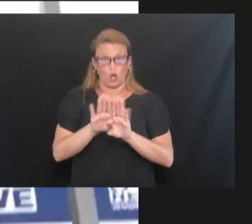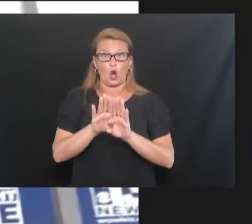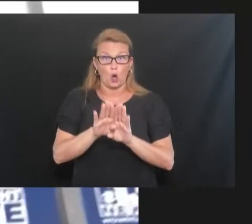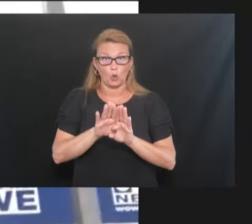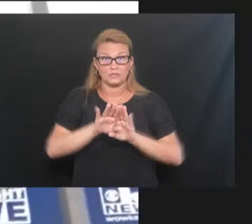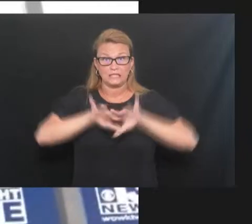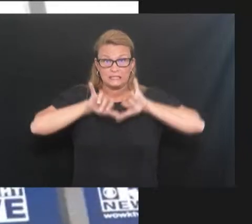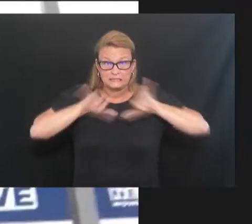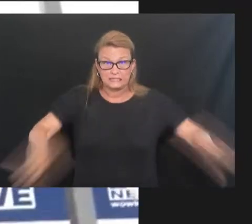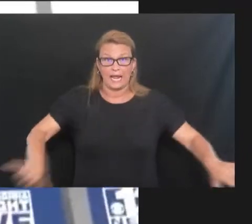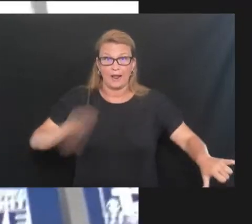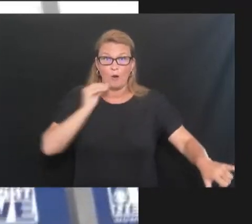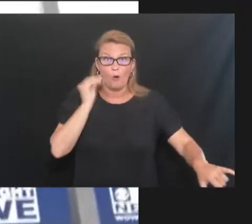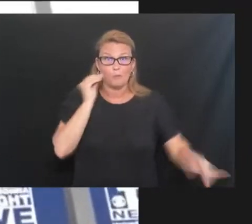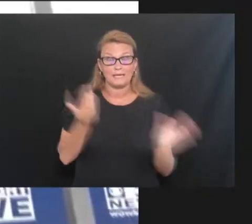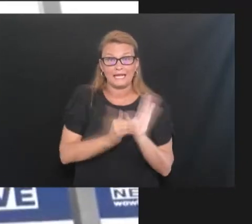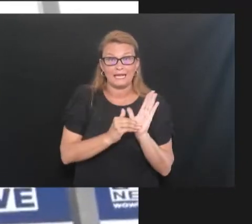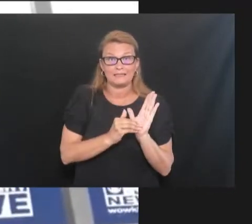from people? It just seems like